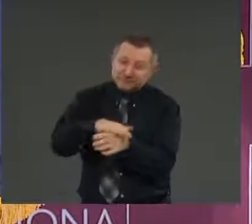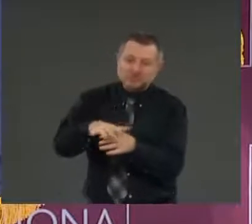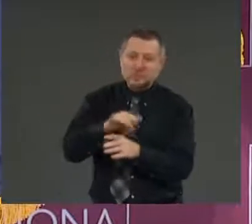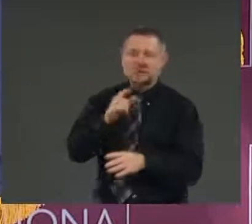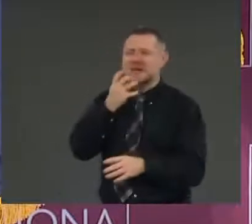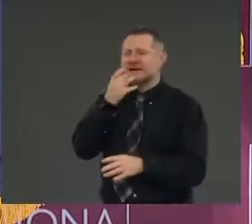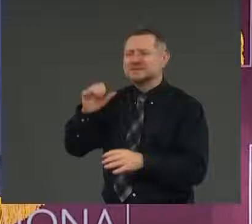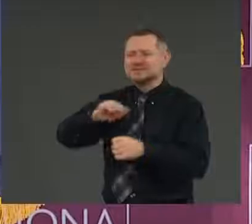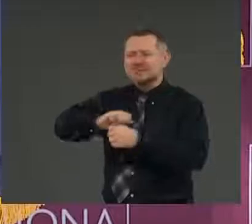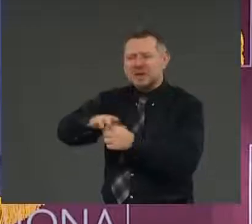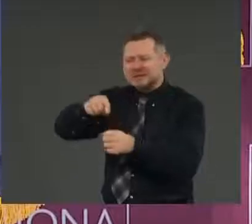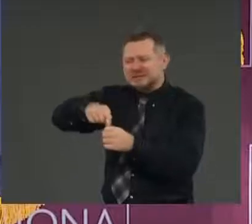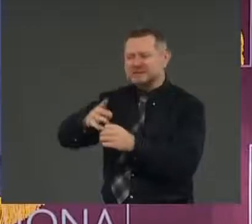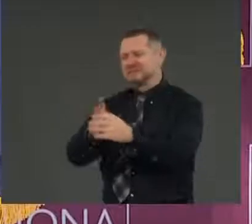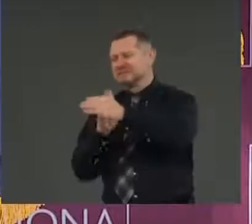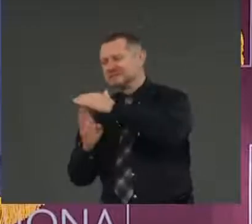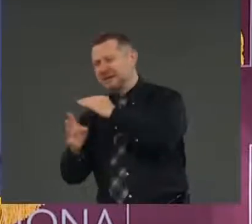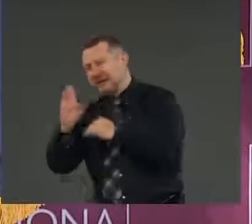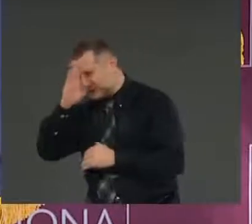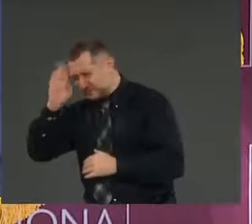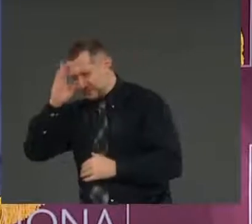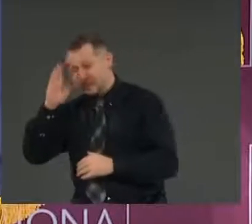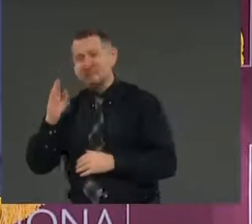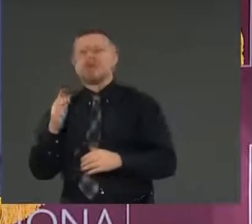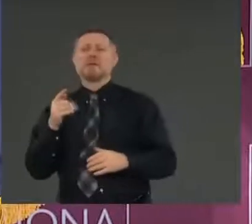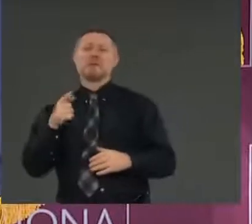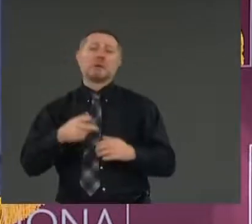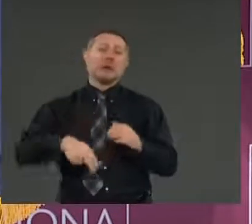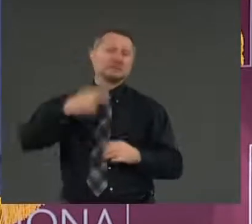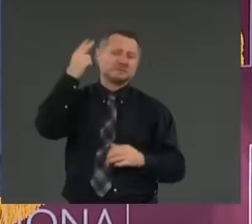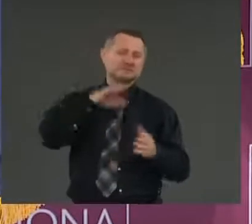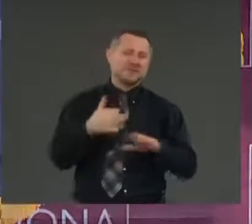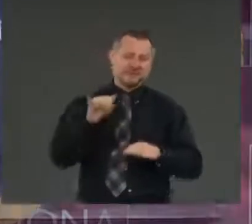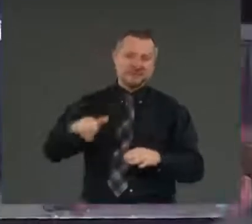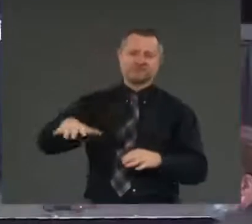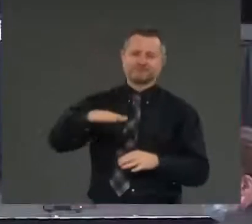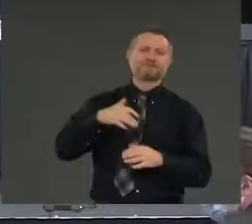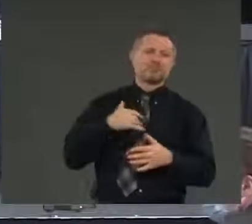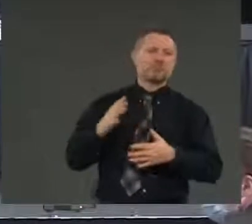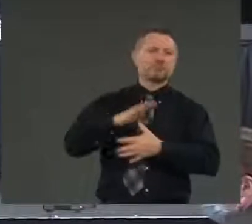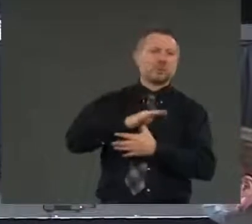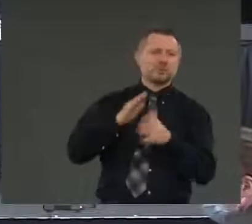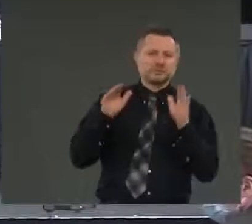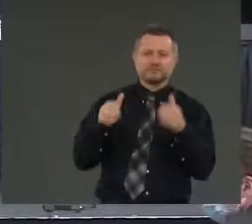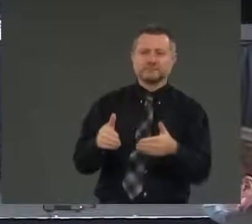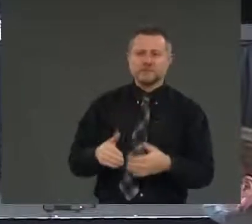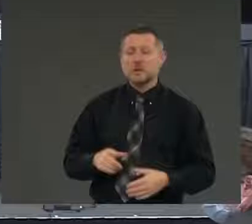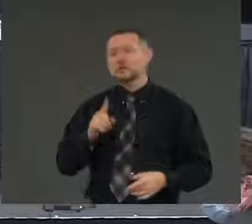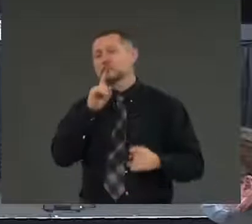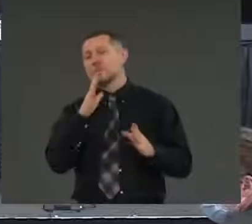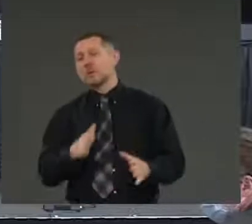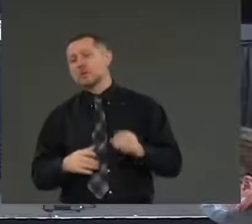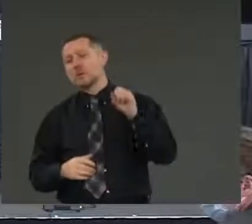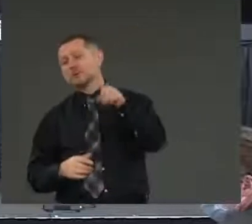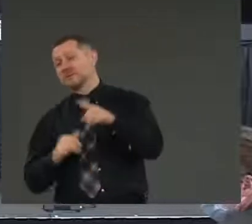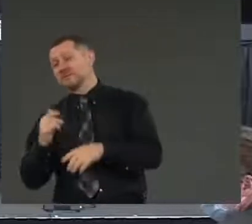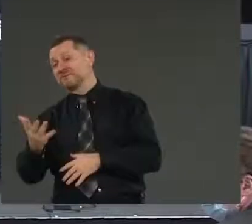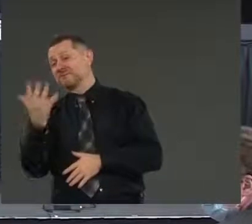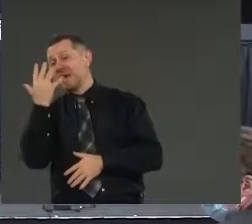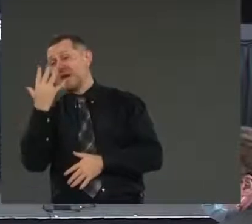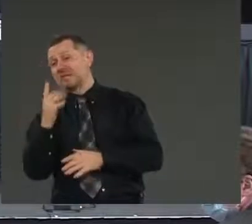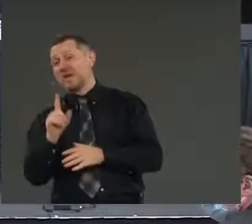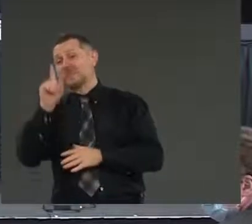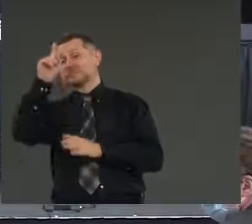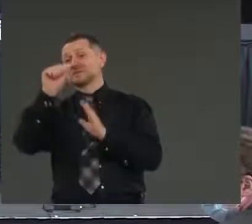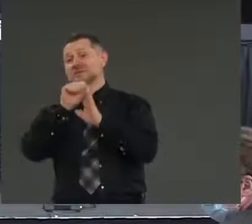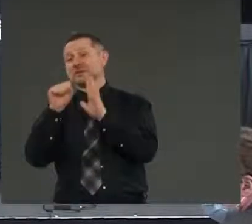rate, higher death rate. So that's first. Governor, many local officials in the 5 upstate regions were expecting